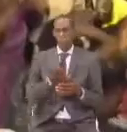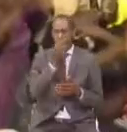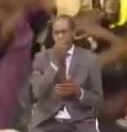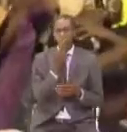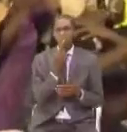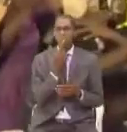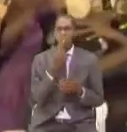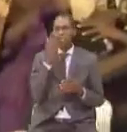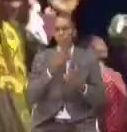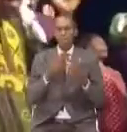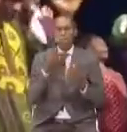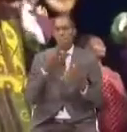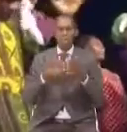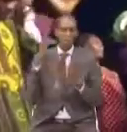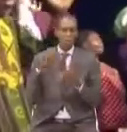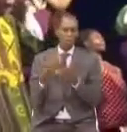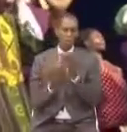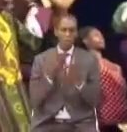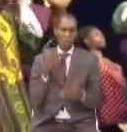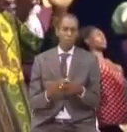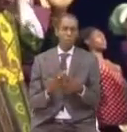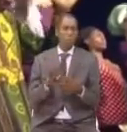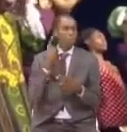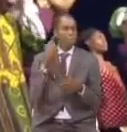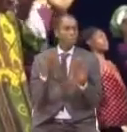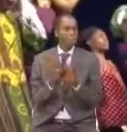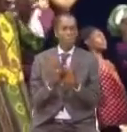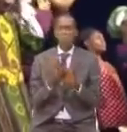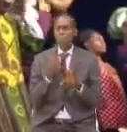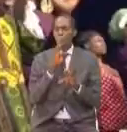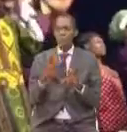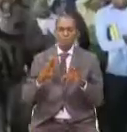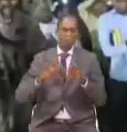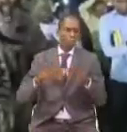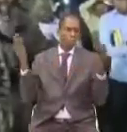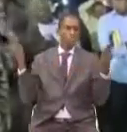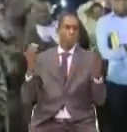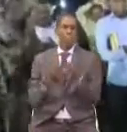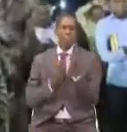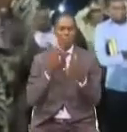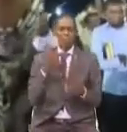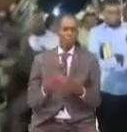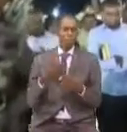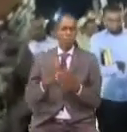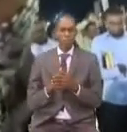speak out in Jesus' name. Deaf ears begin to hear in Jesus' name.